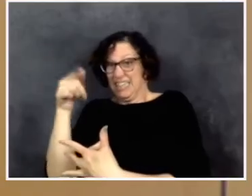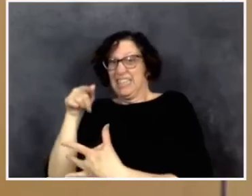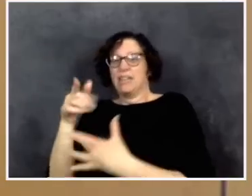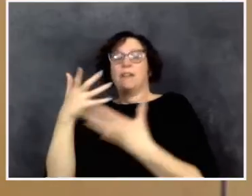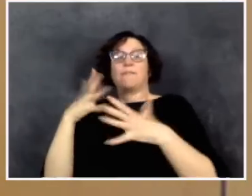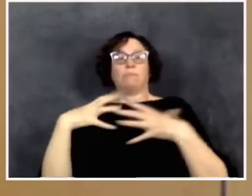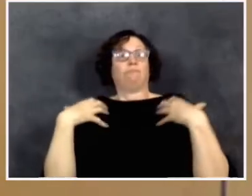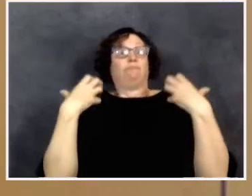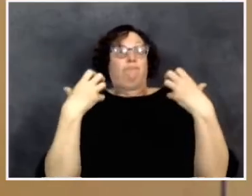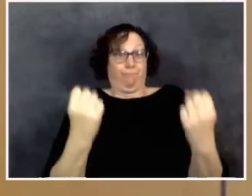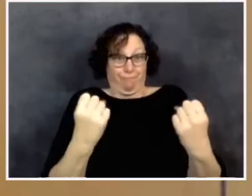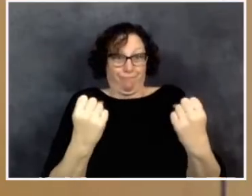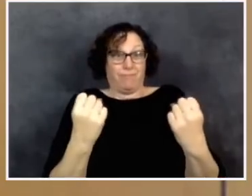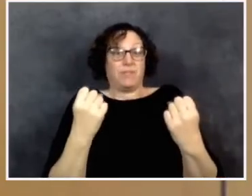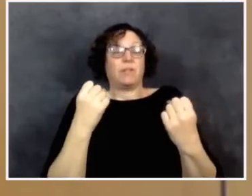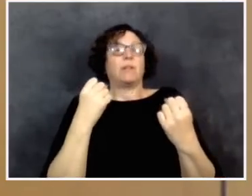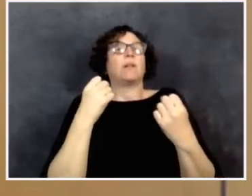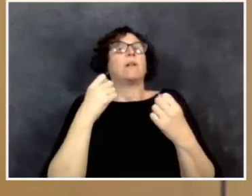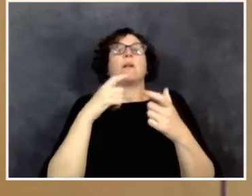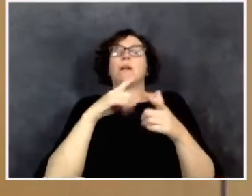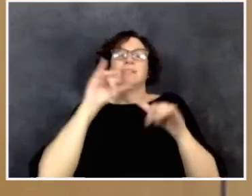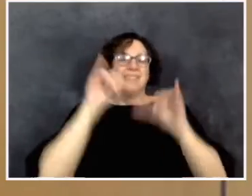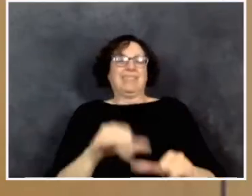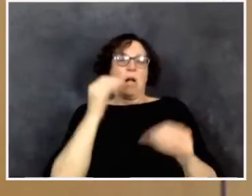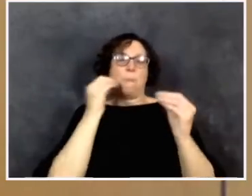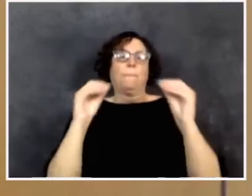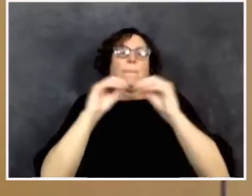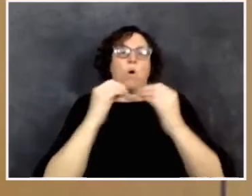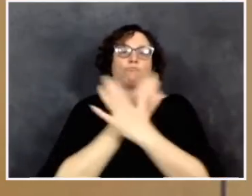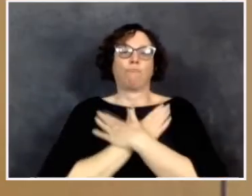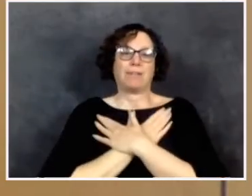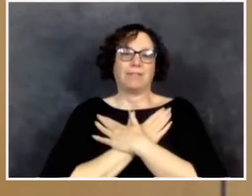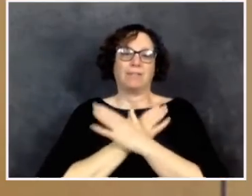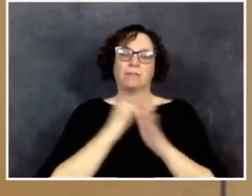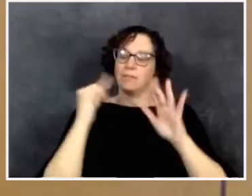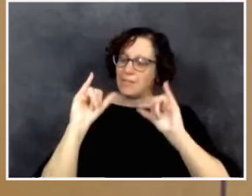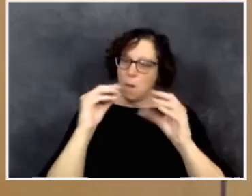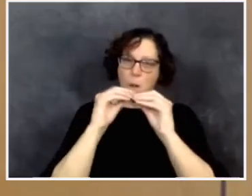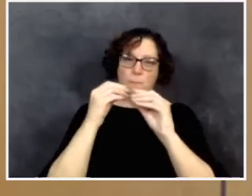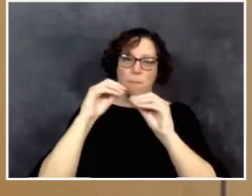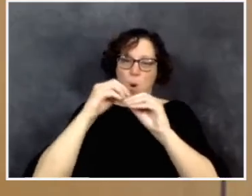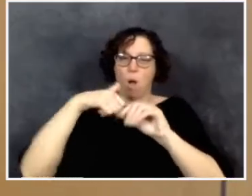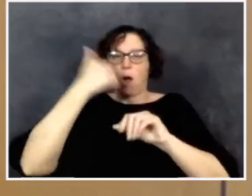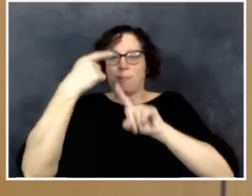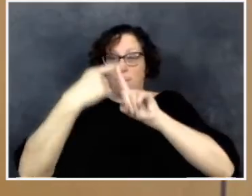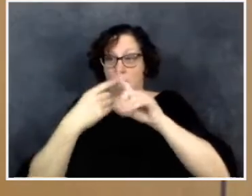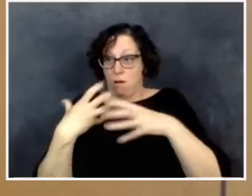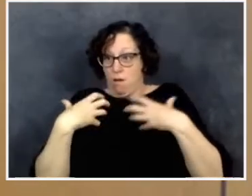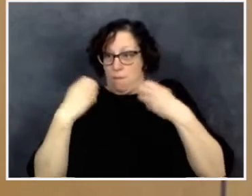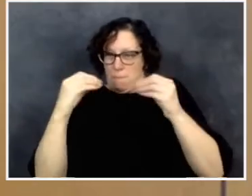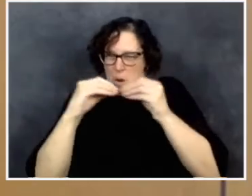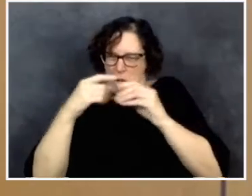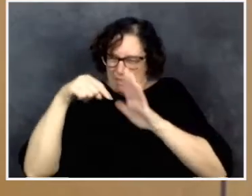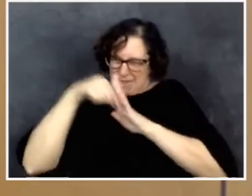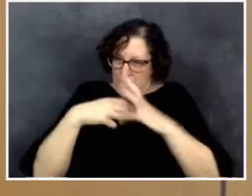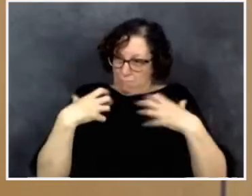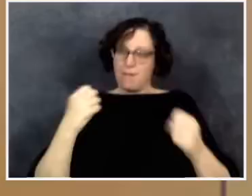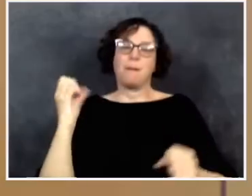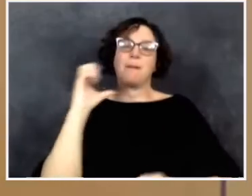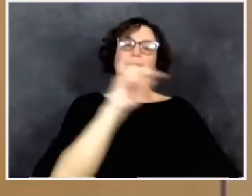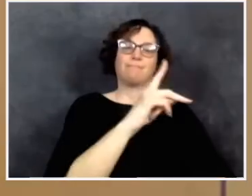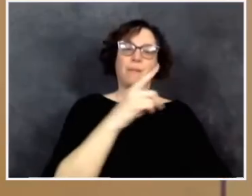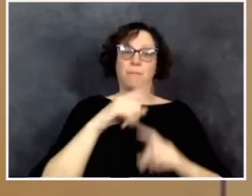they continue with the preventive recommendations that we have given with regards to diligent